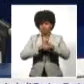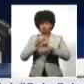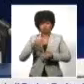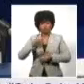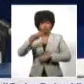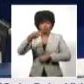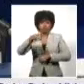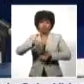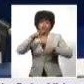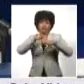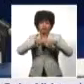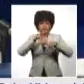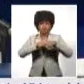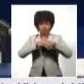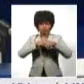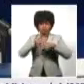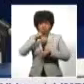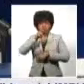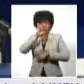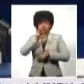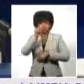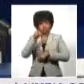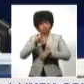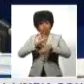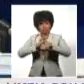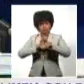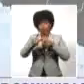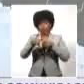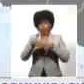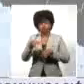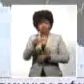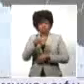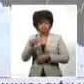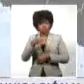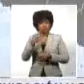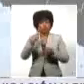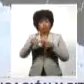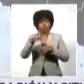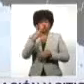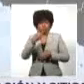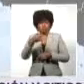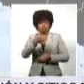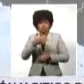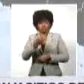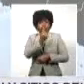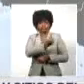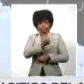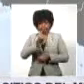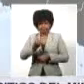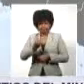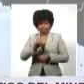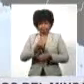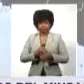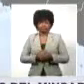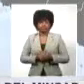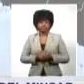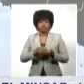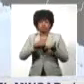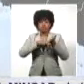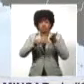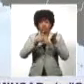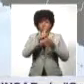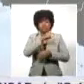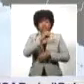are prioritized, but others are studied as well. Regarding the distribution of the new cases